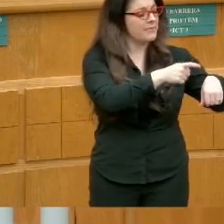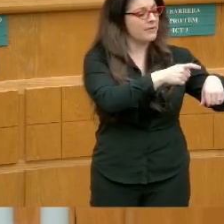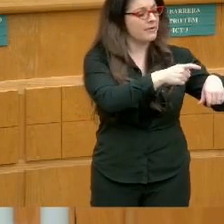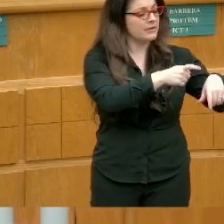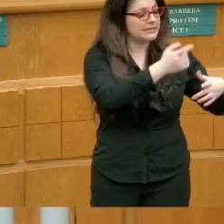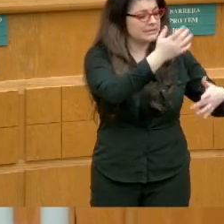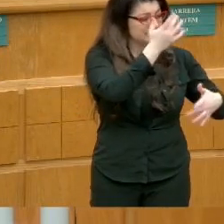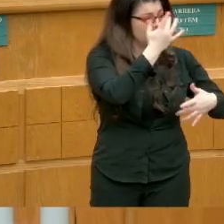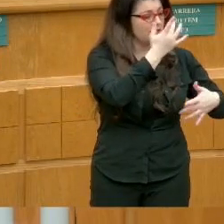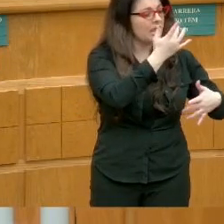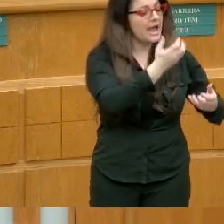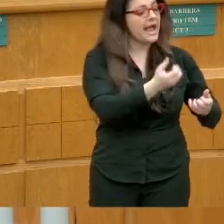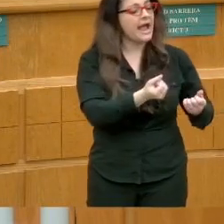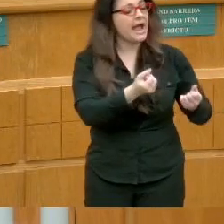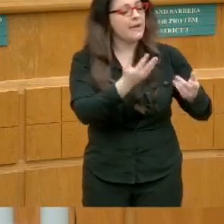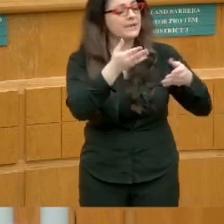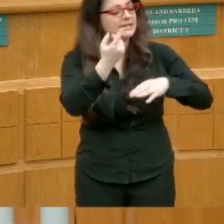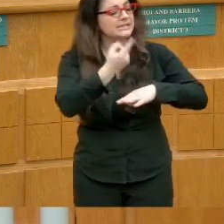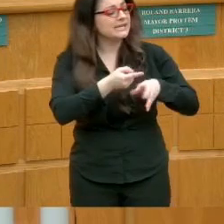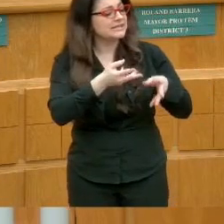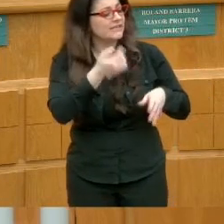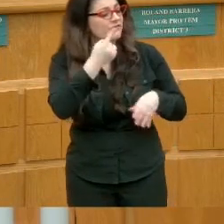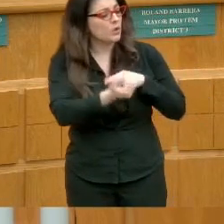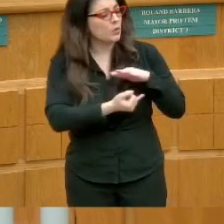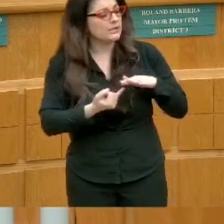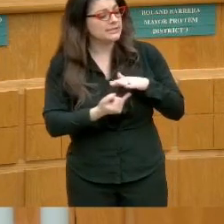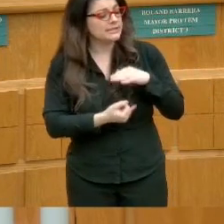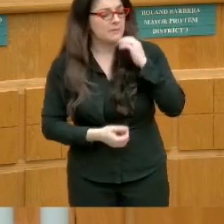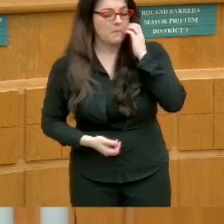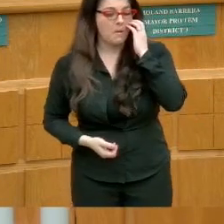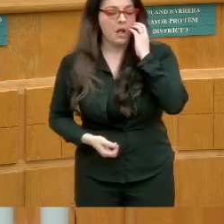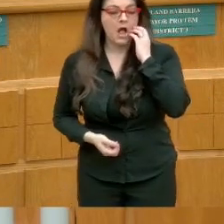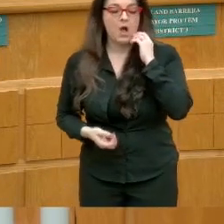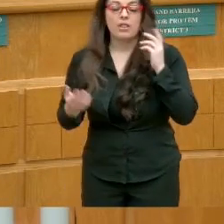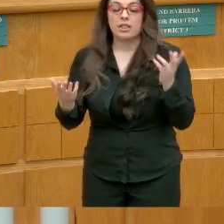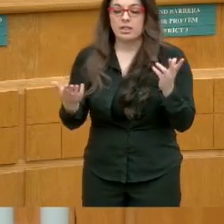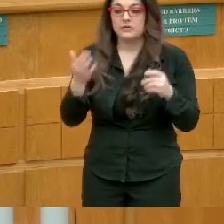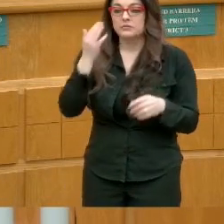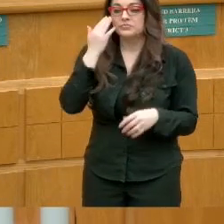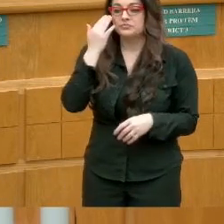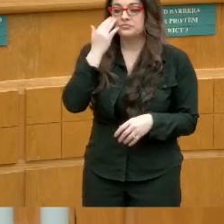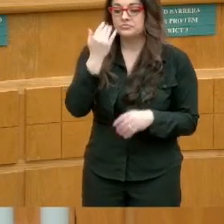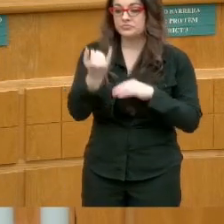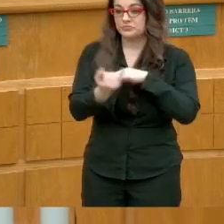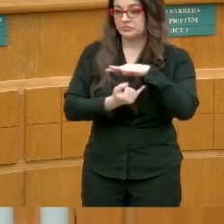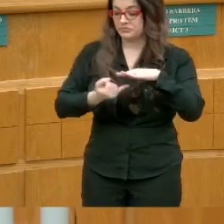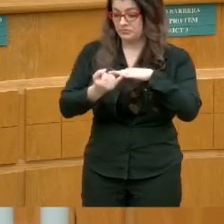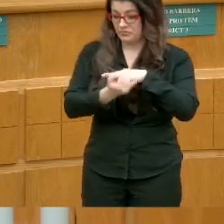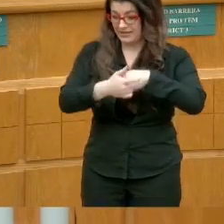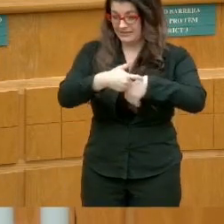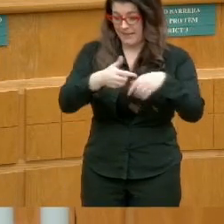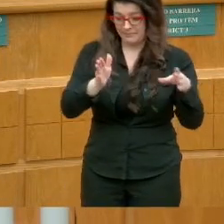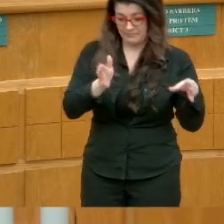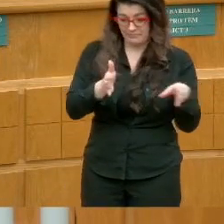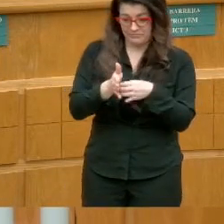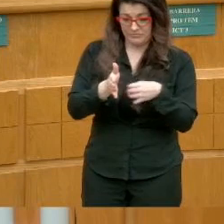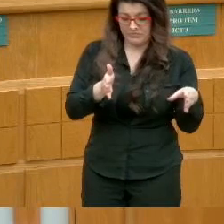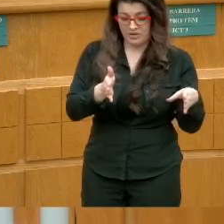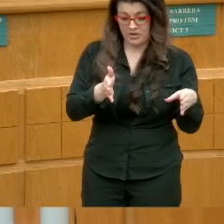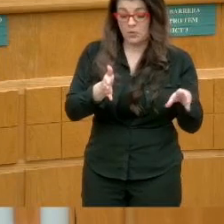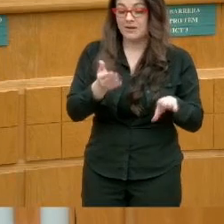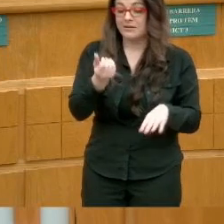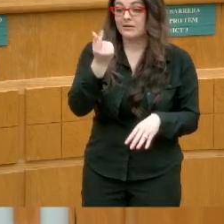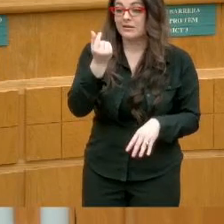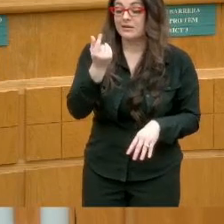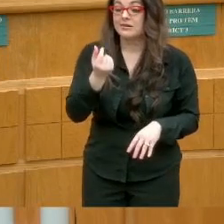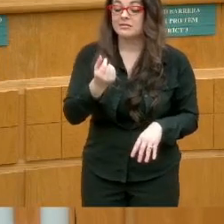quarantine? Well, the quarantine period stays the same, and it's for the COVID-19 positive,